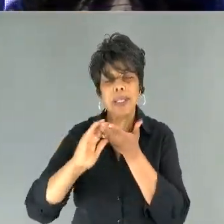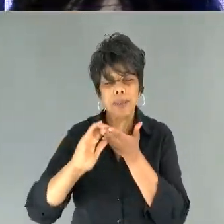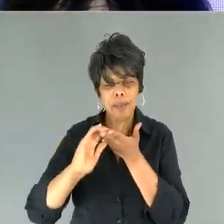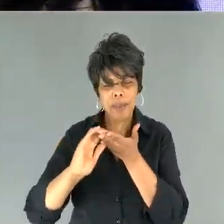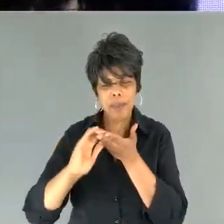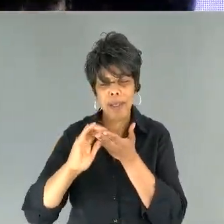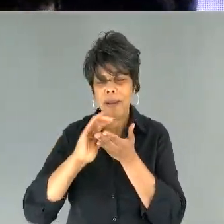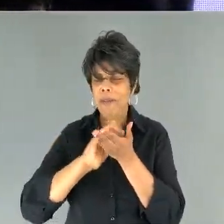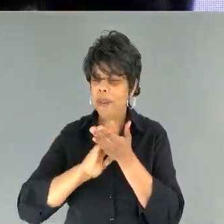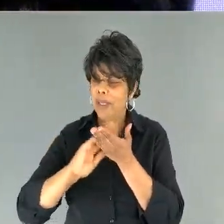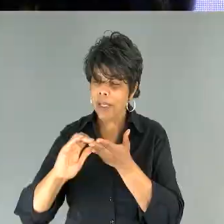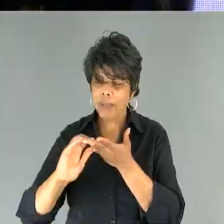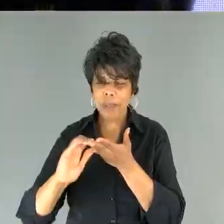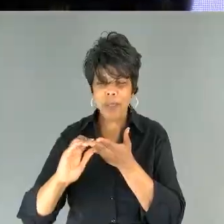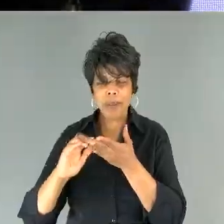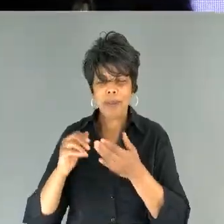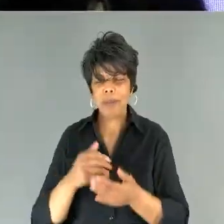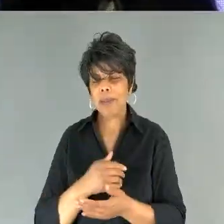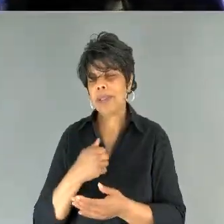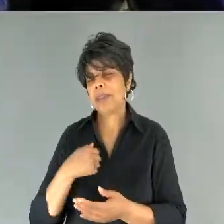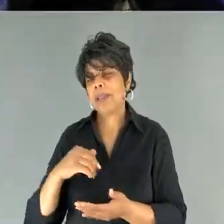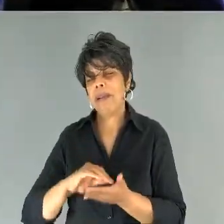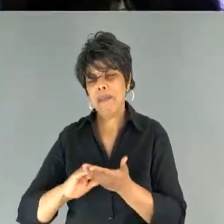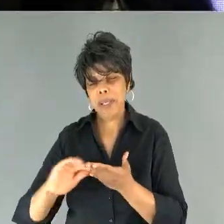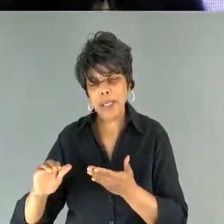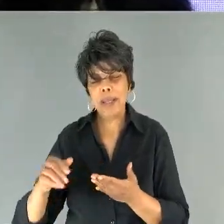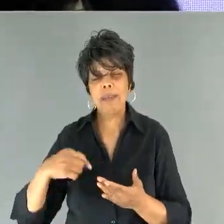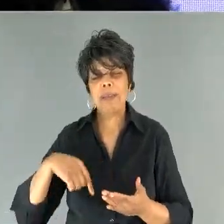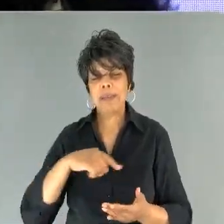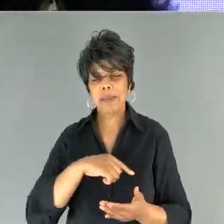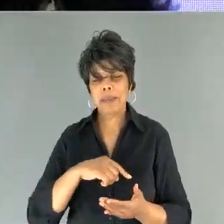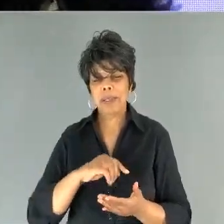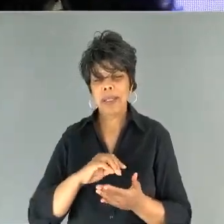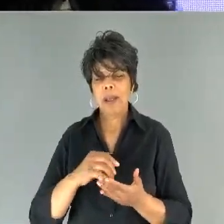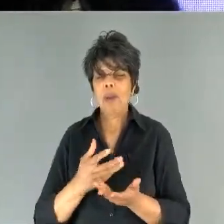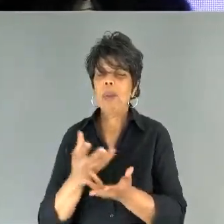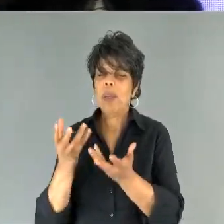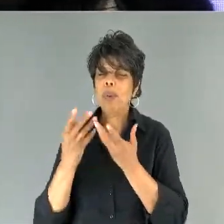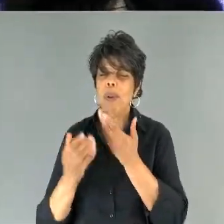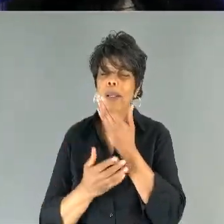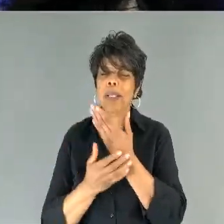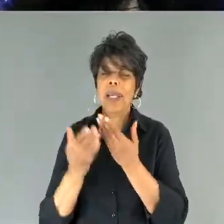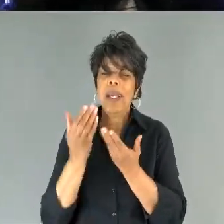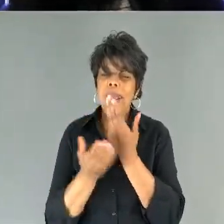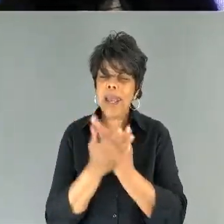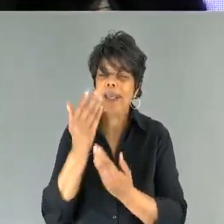we'll repent, Lord. We want to have clean hands and a pure heart, Lord.